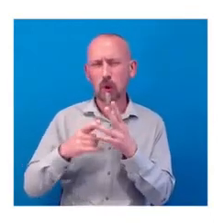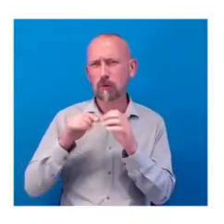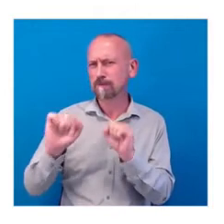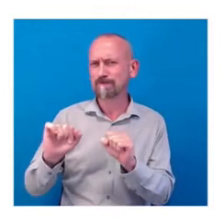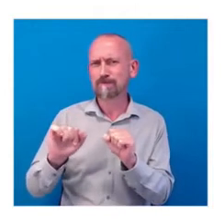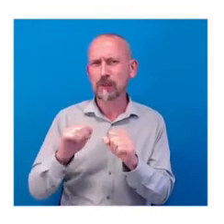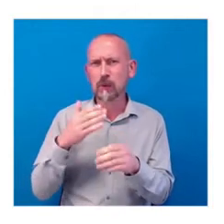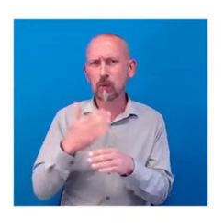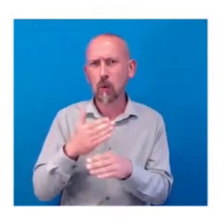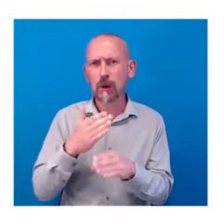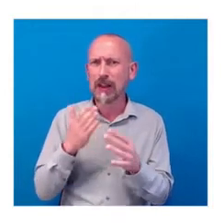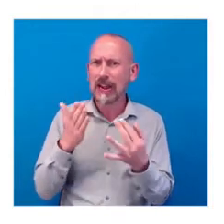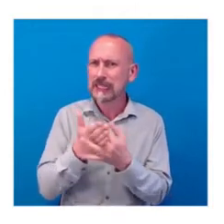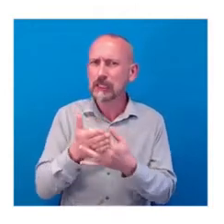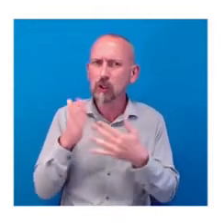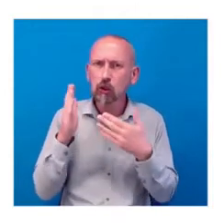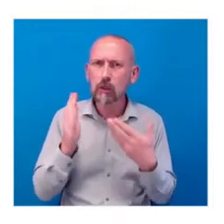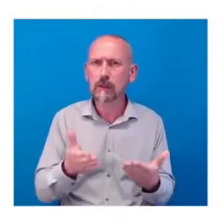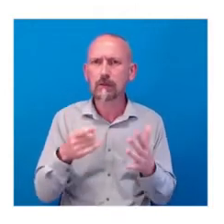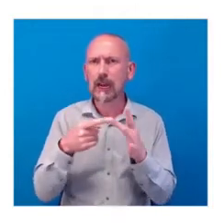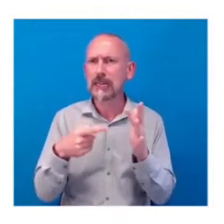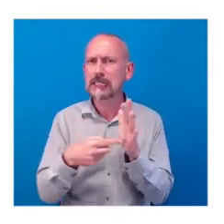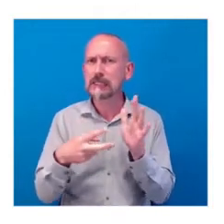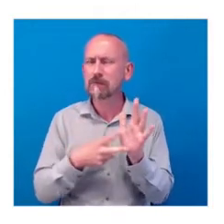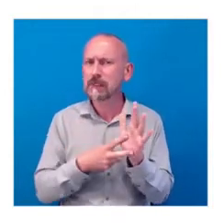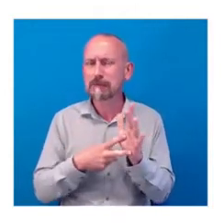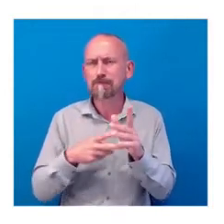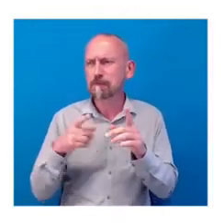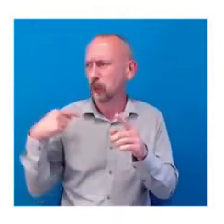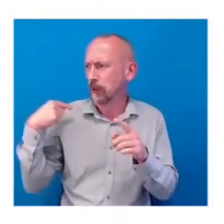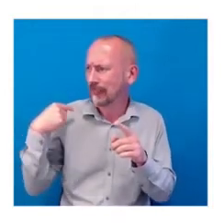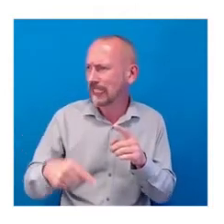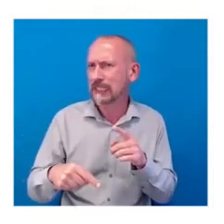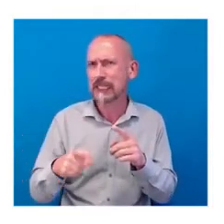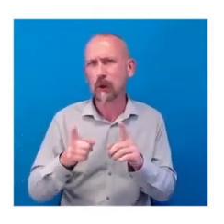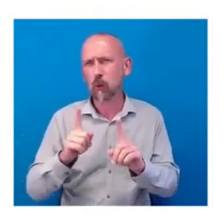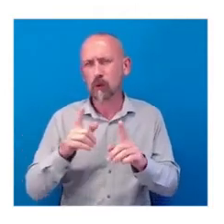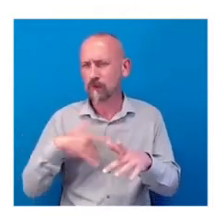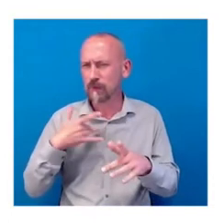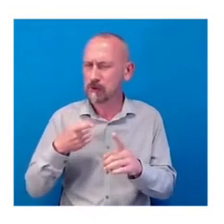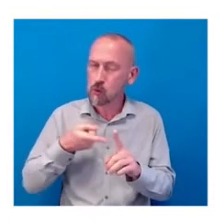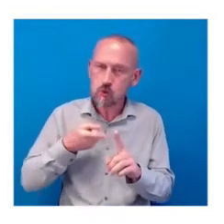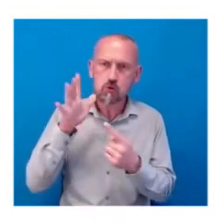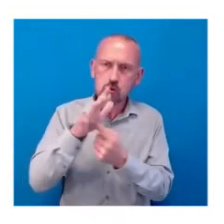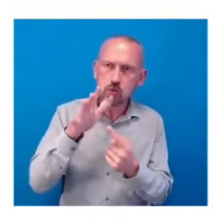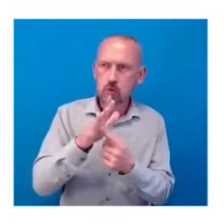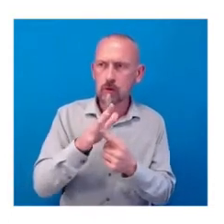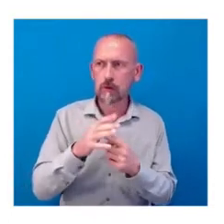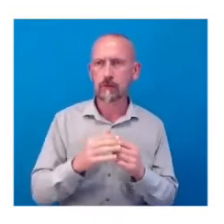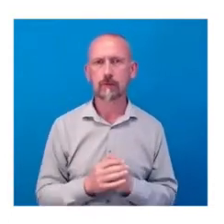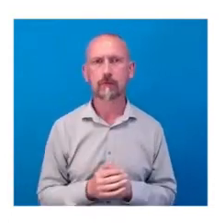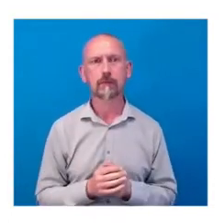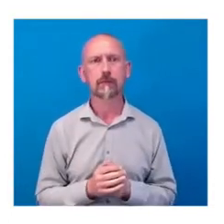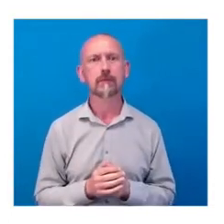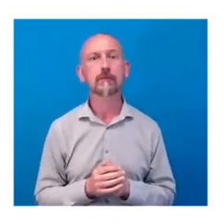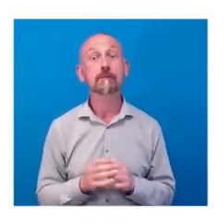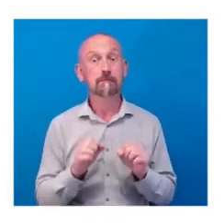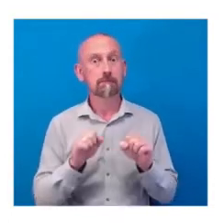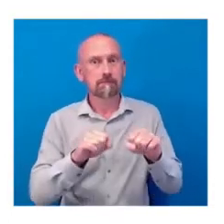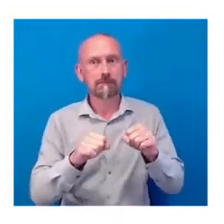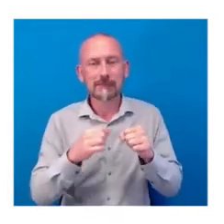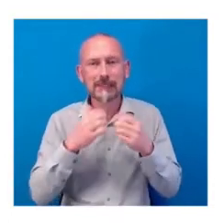year? Thanks very much. Yeah, I think, well, before I get too much further, as you say, I'm an audio describer, so I should have